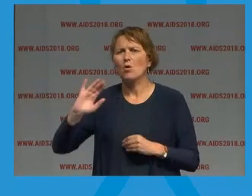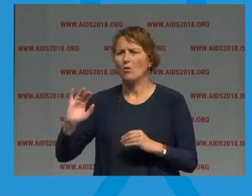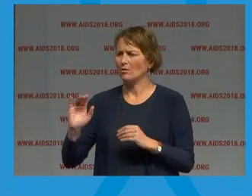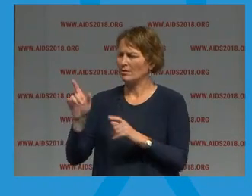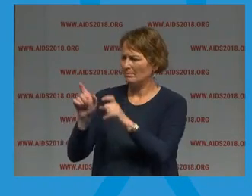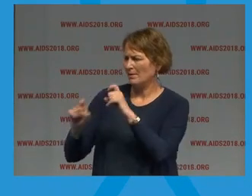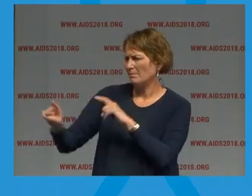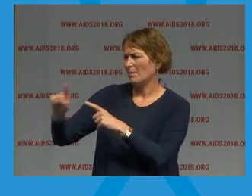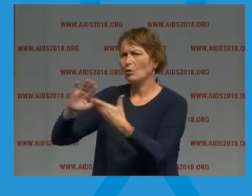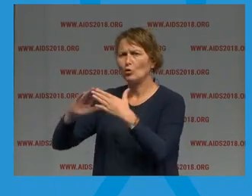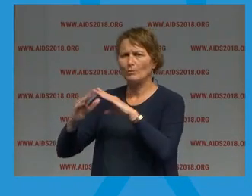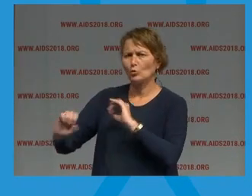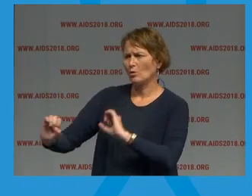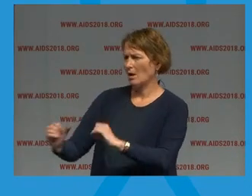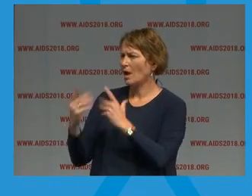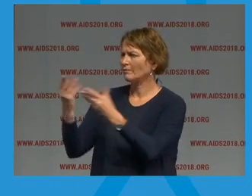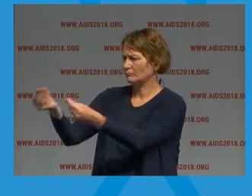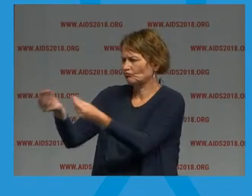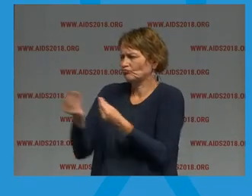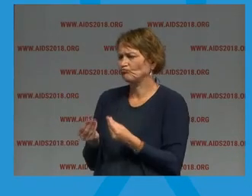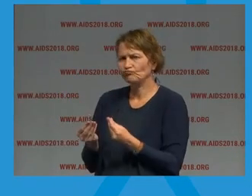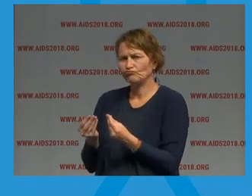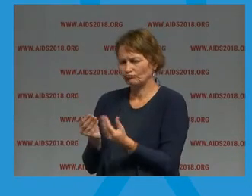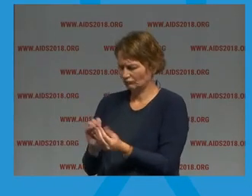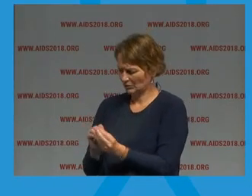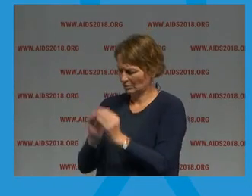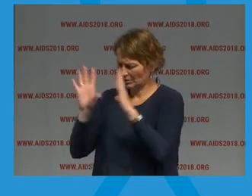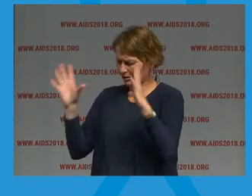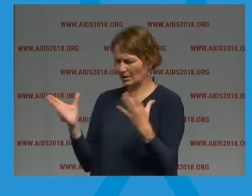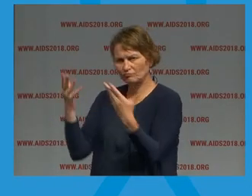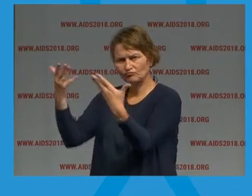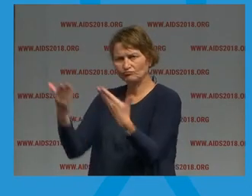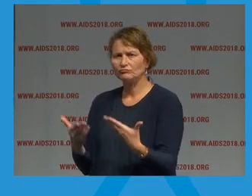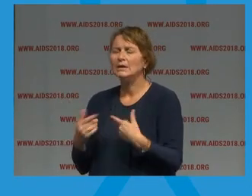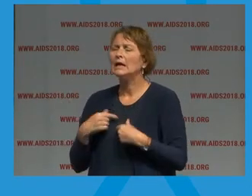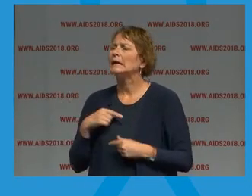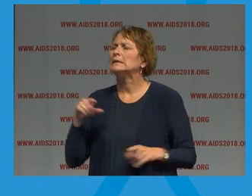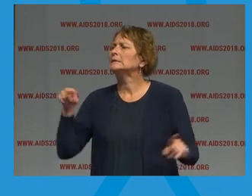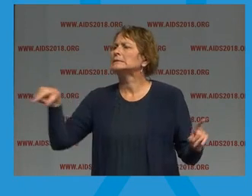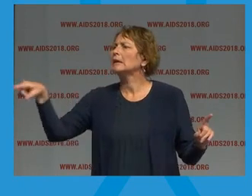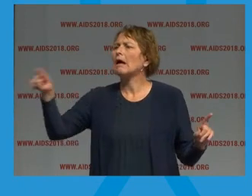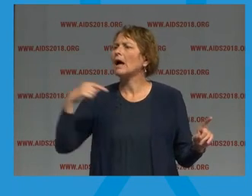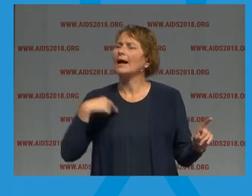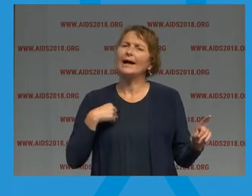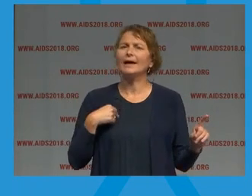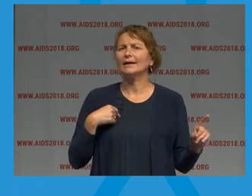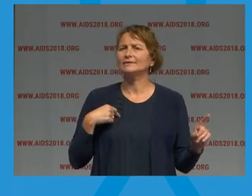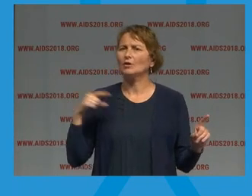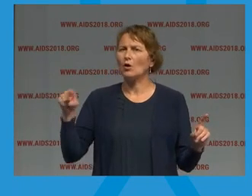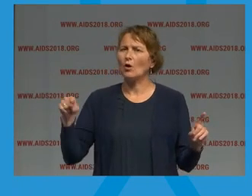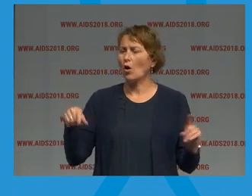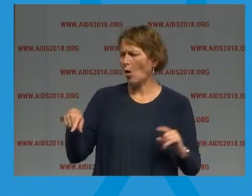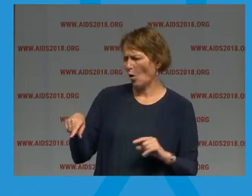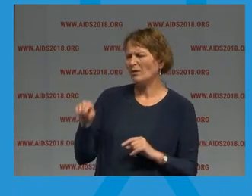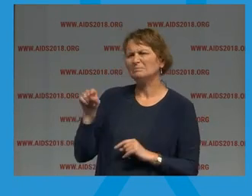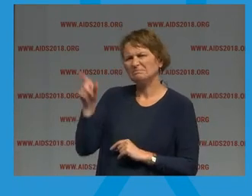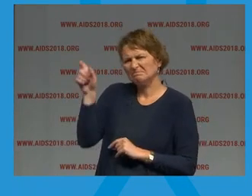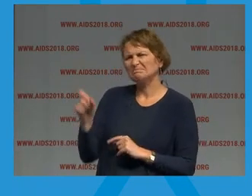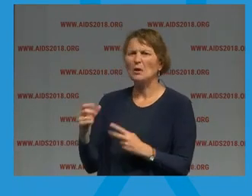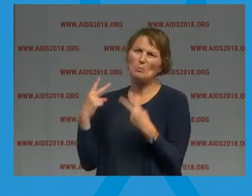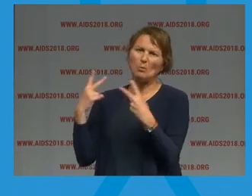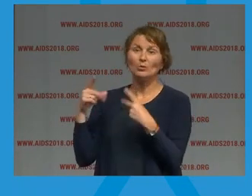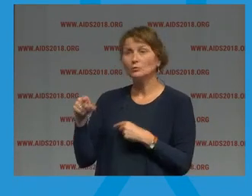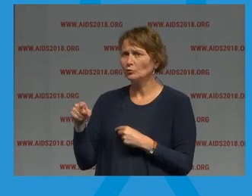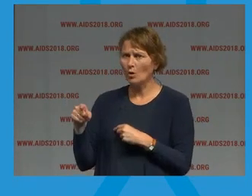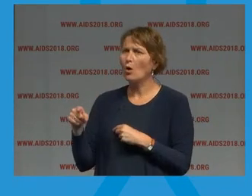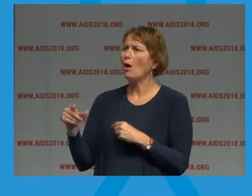the community to light without turning them into something that makes her more important. So those are the